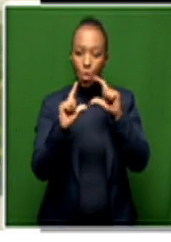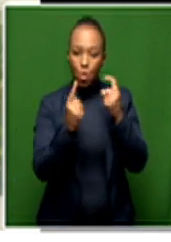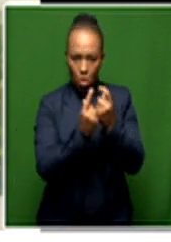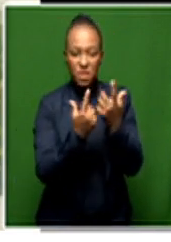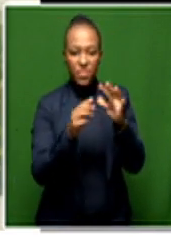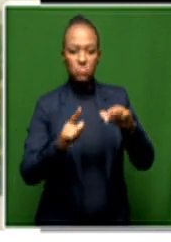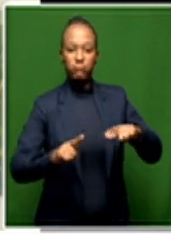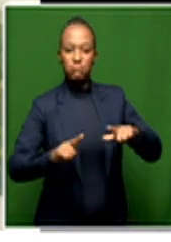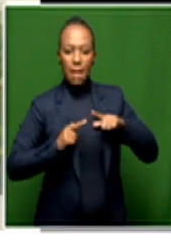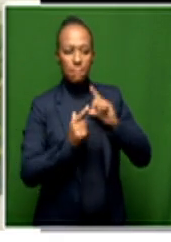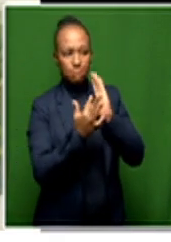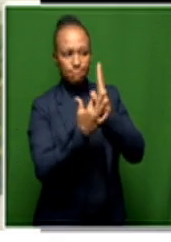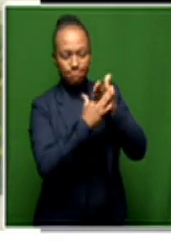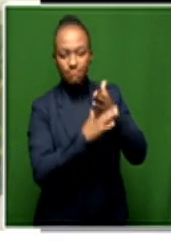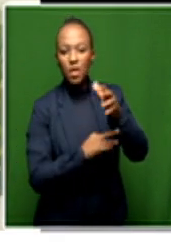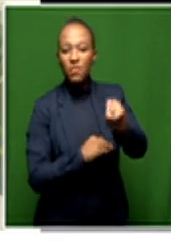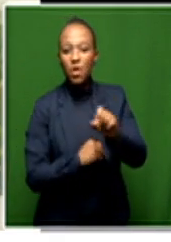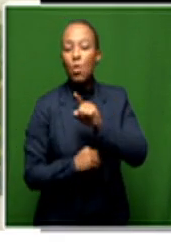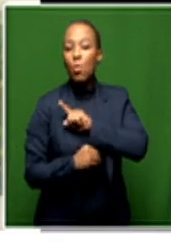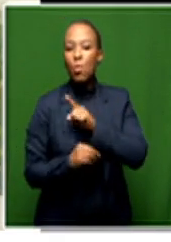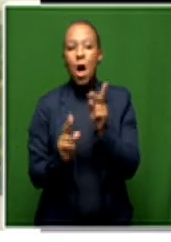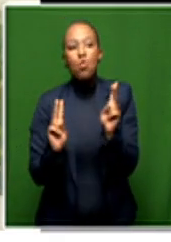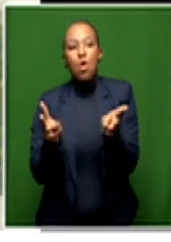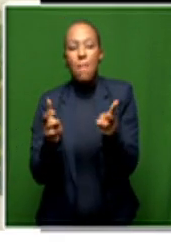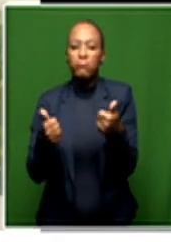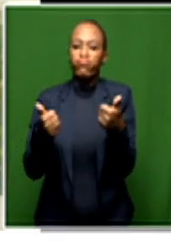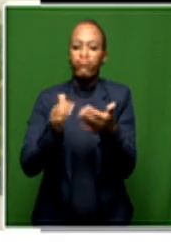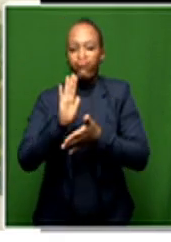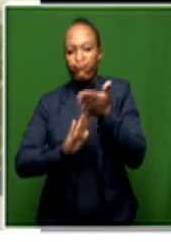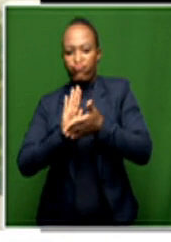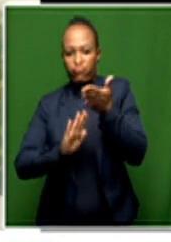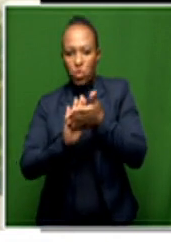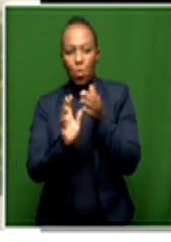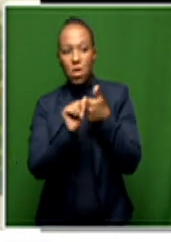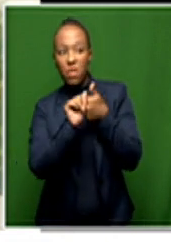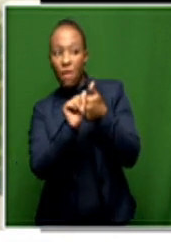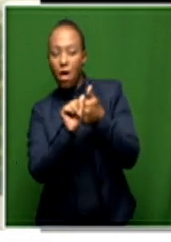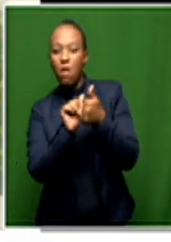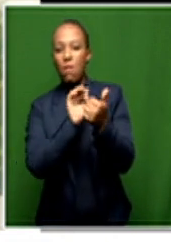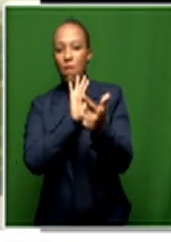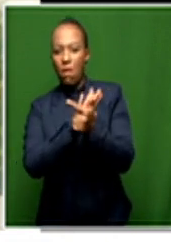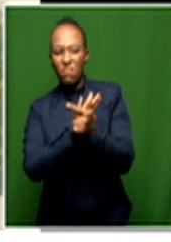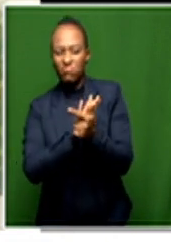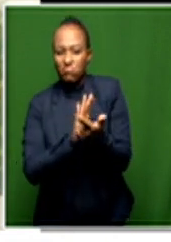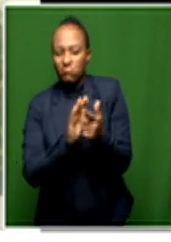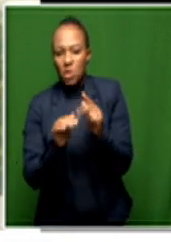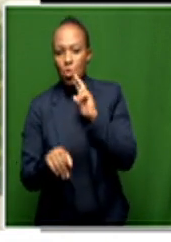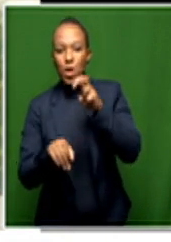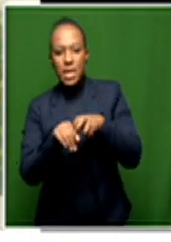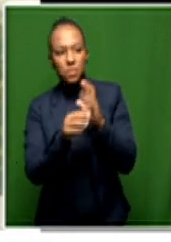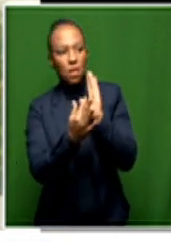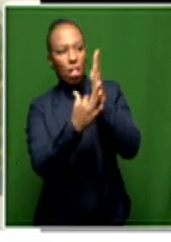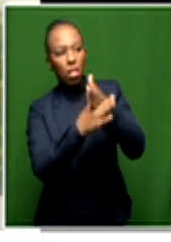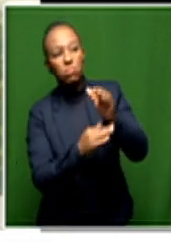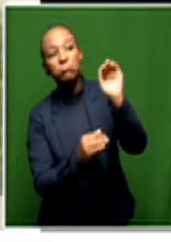is ironic because in an ordinary, functional, perfect world where there's adherence to due process, we shouldn't have to actually make